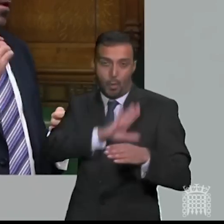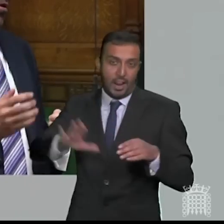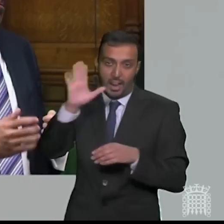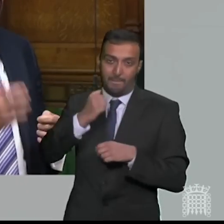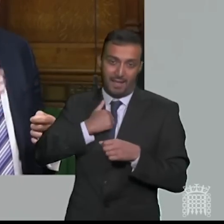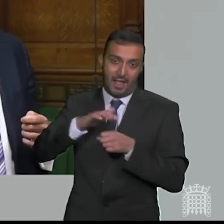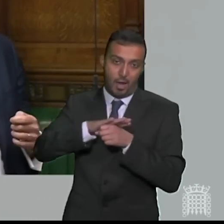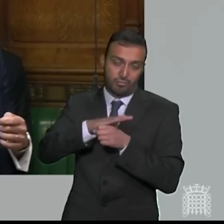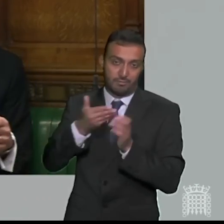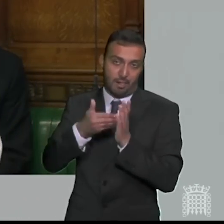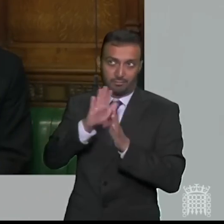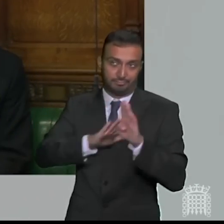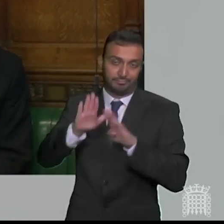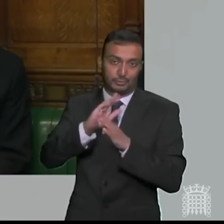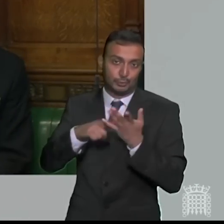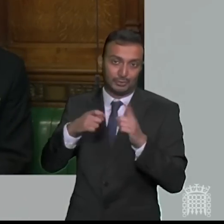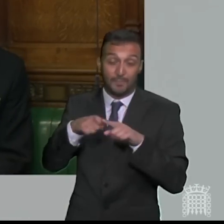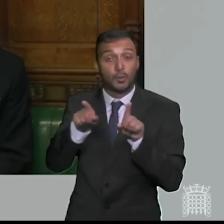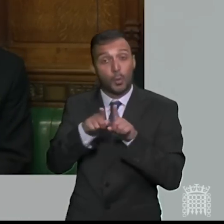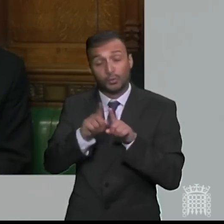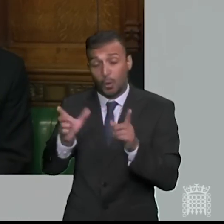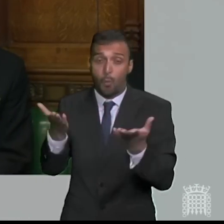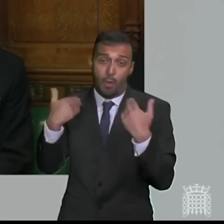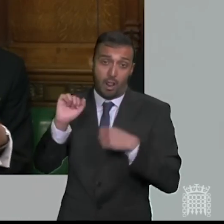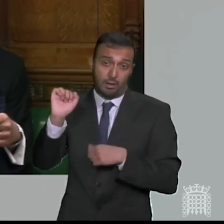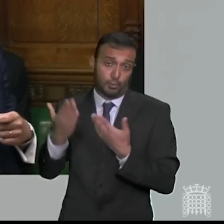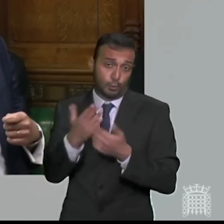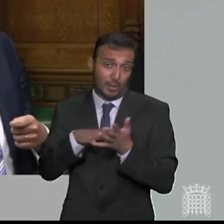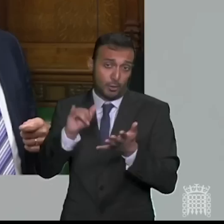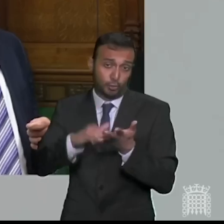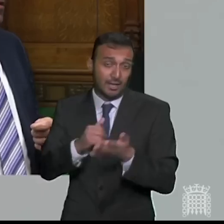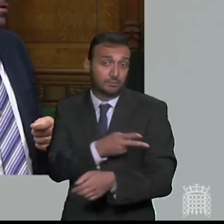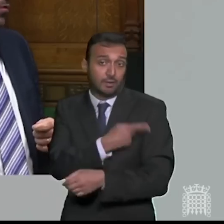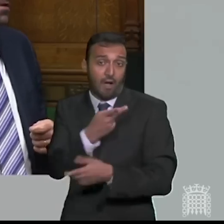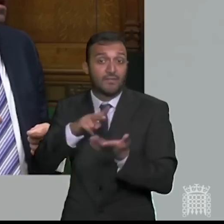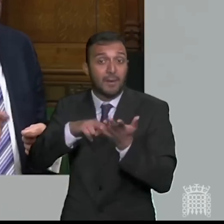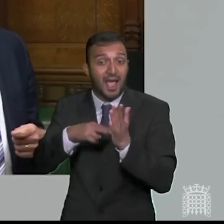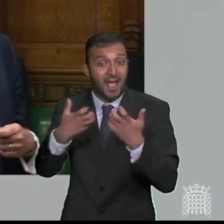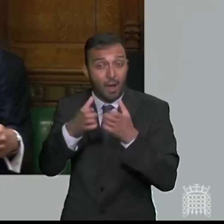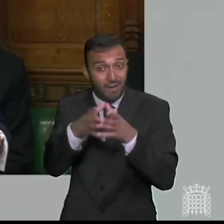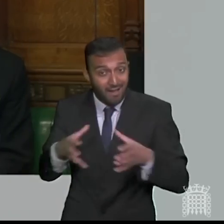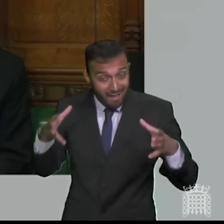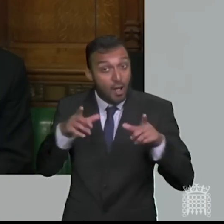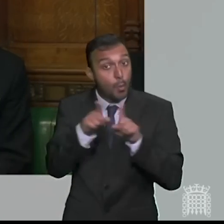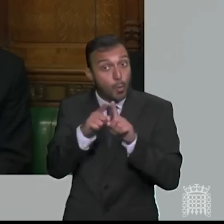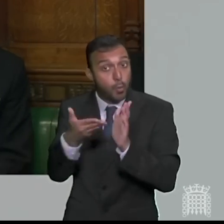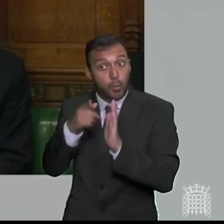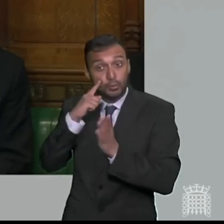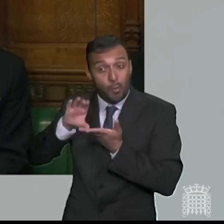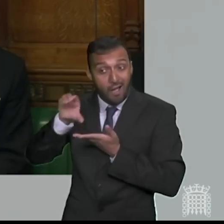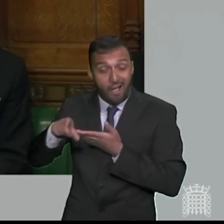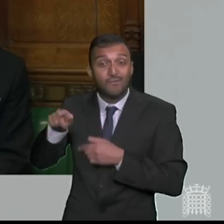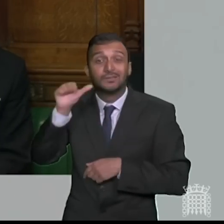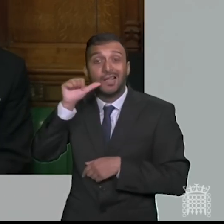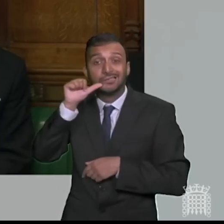that note, could I welcome the new long-term workforce plan, and in particular the extra 40% places for dental schools? Access to dentistry has been an